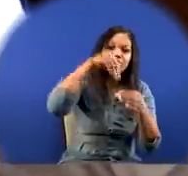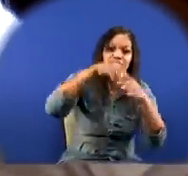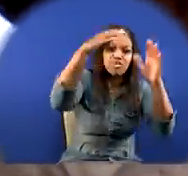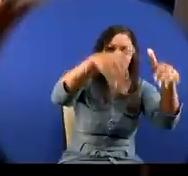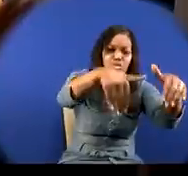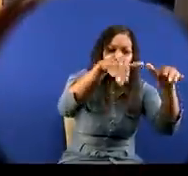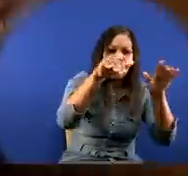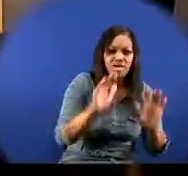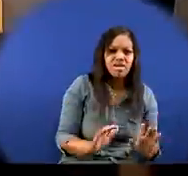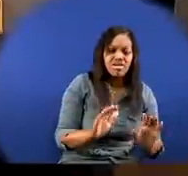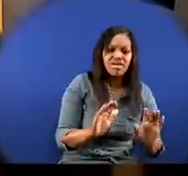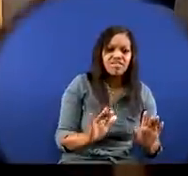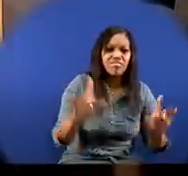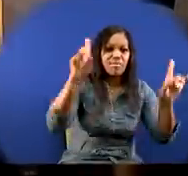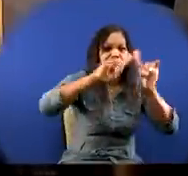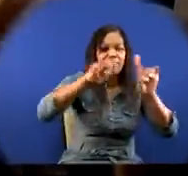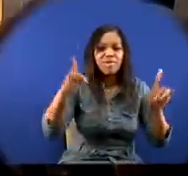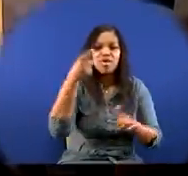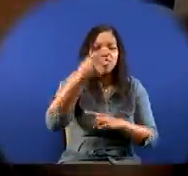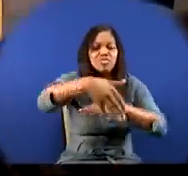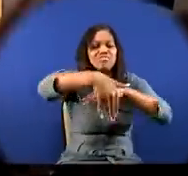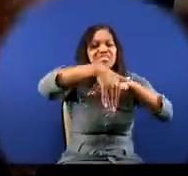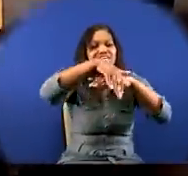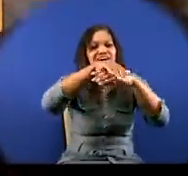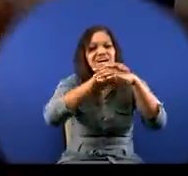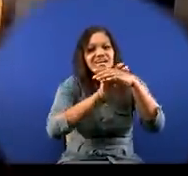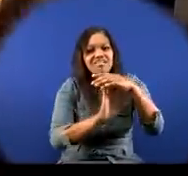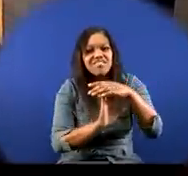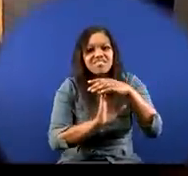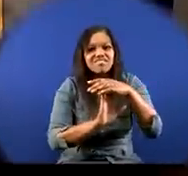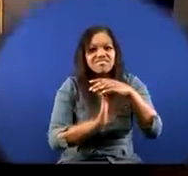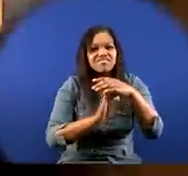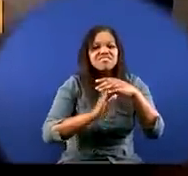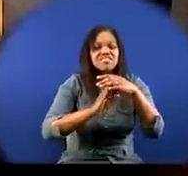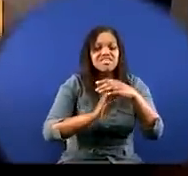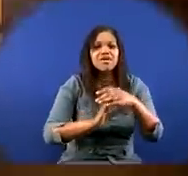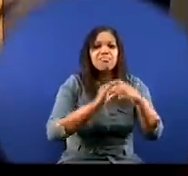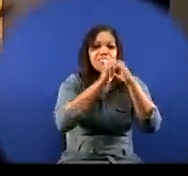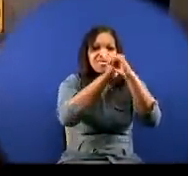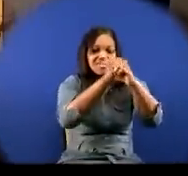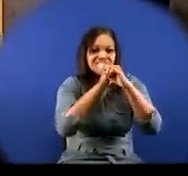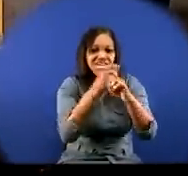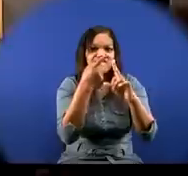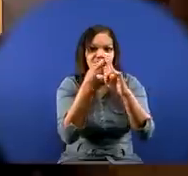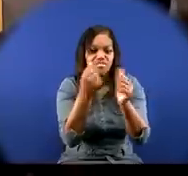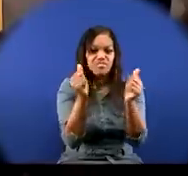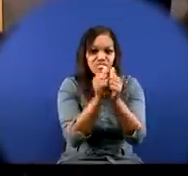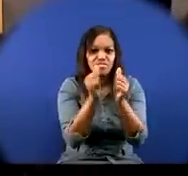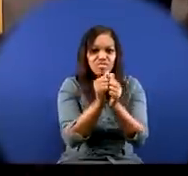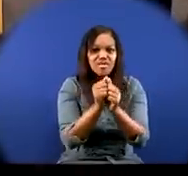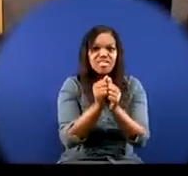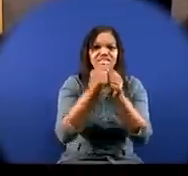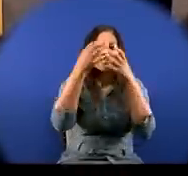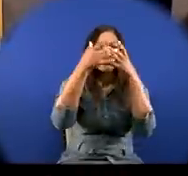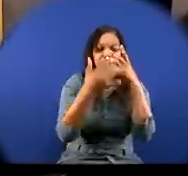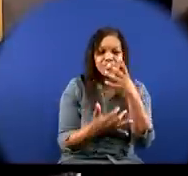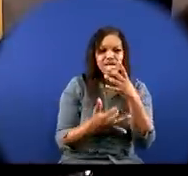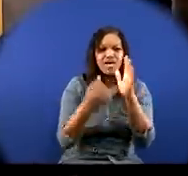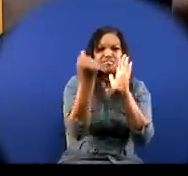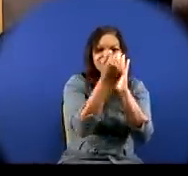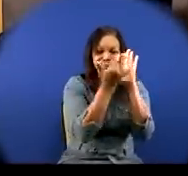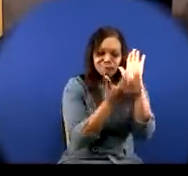your grave, but you were covered by his blood.